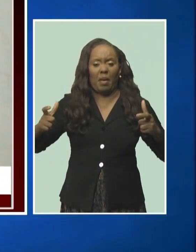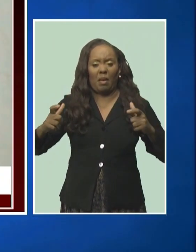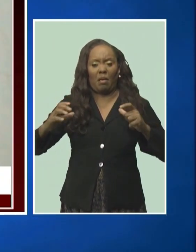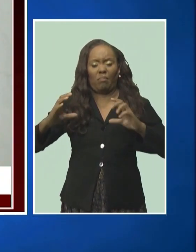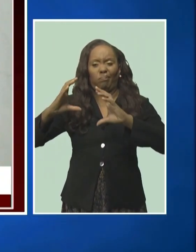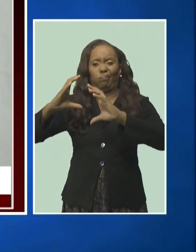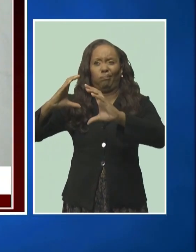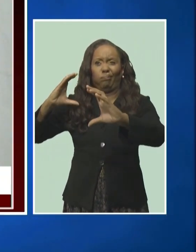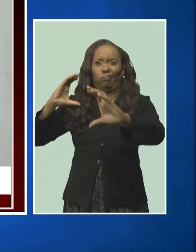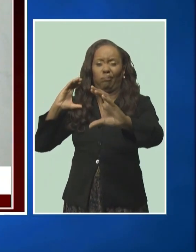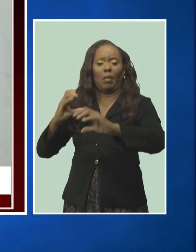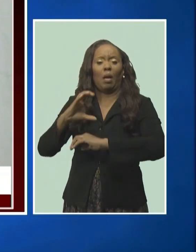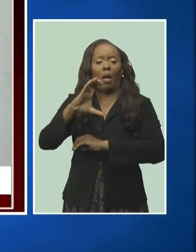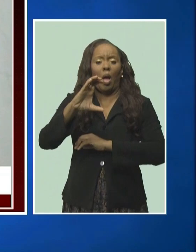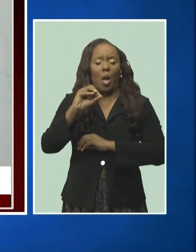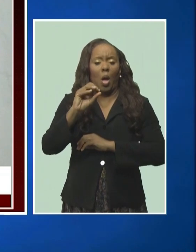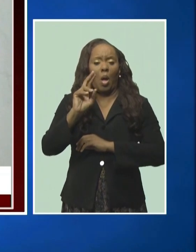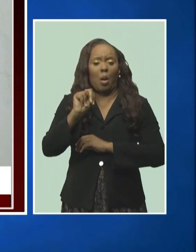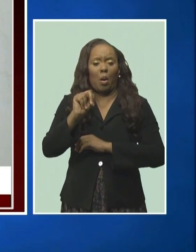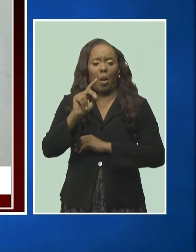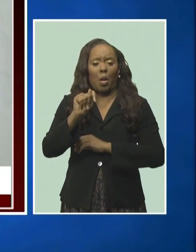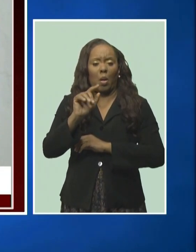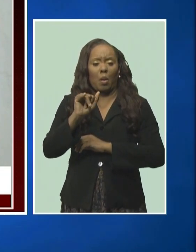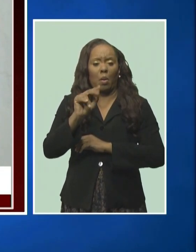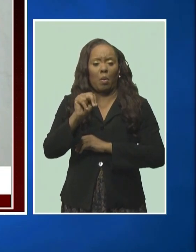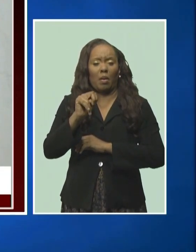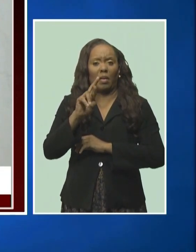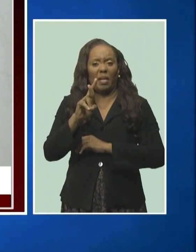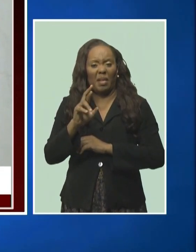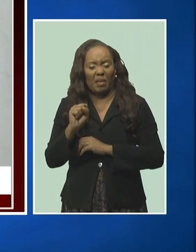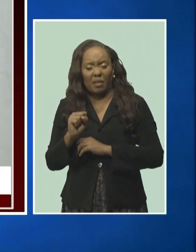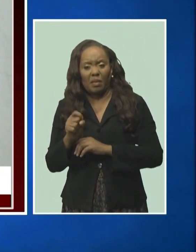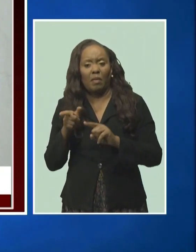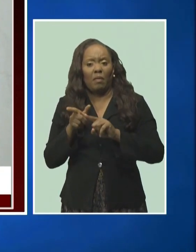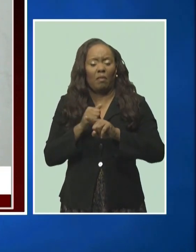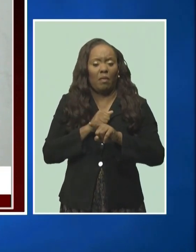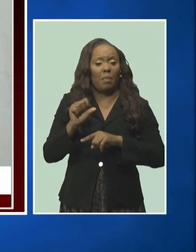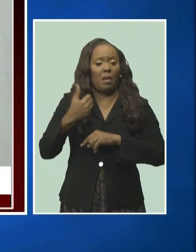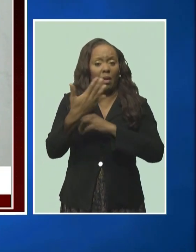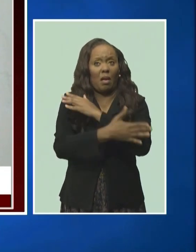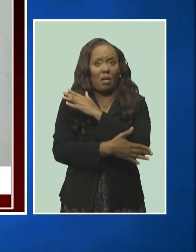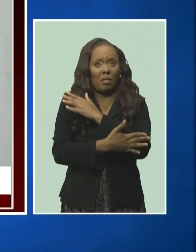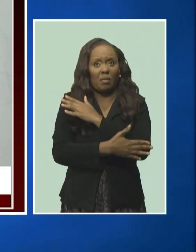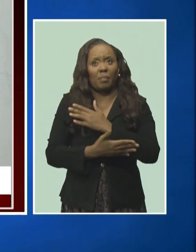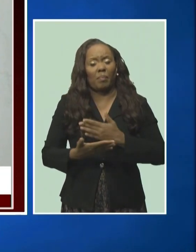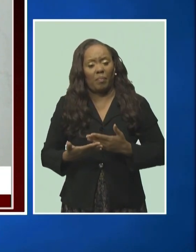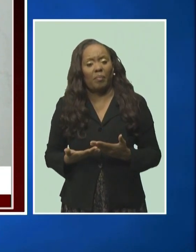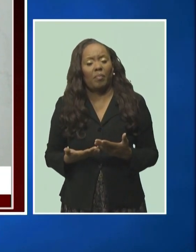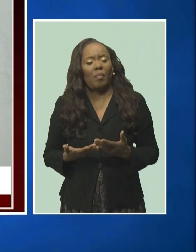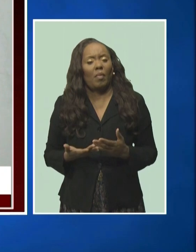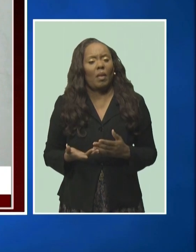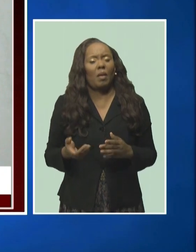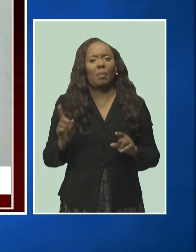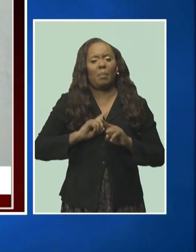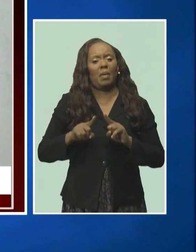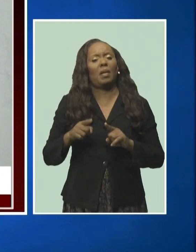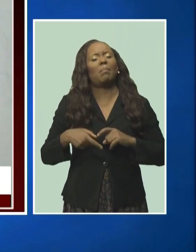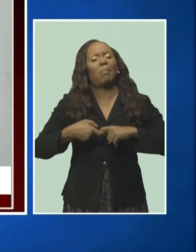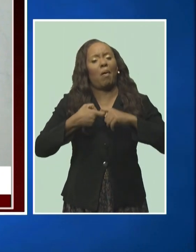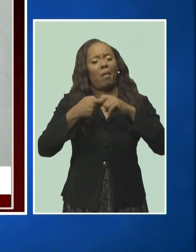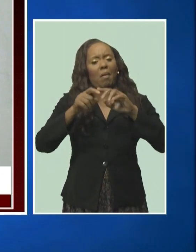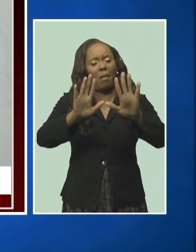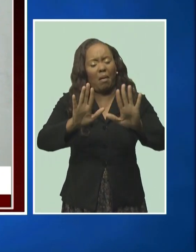and youth-led, with support from corporate Barbados. Trevor Thorpe, CBC News. Barbadians are being